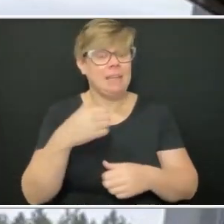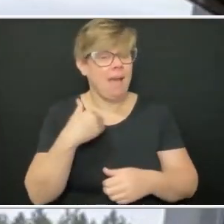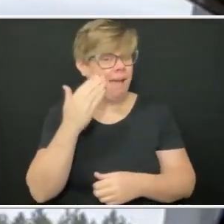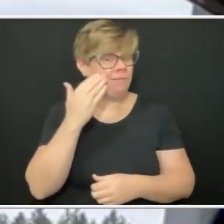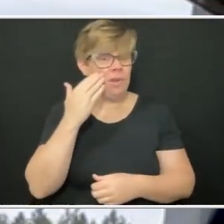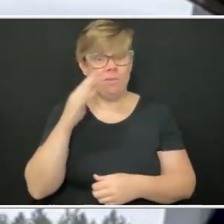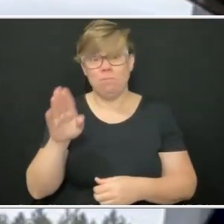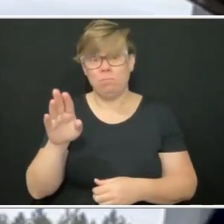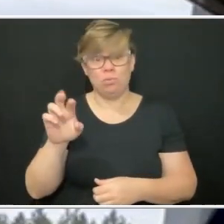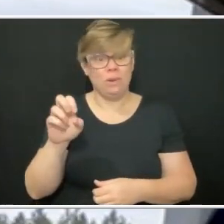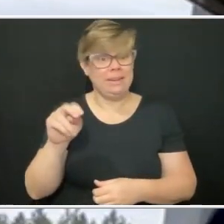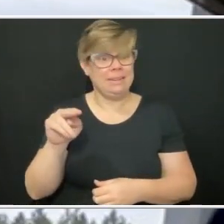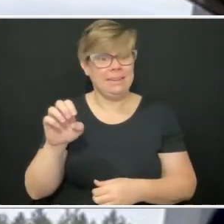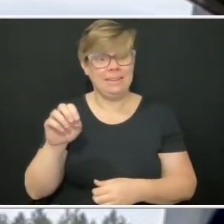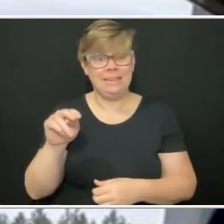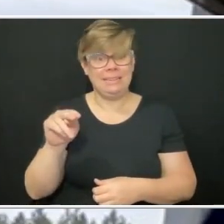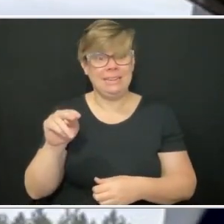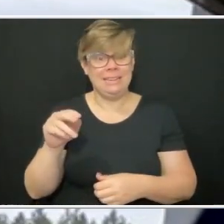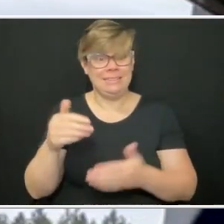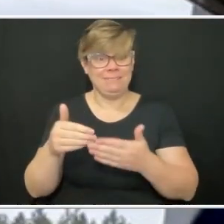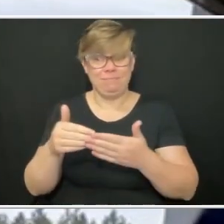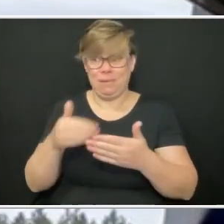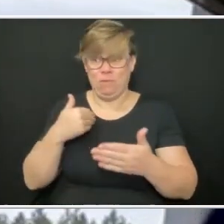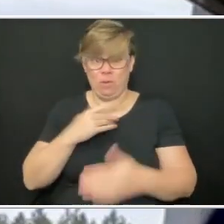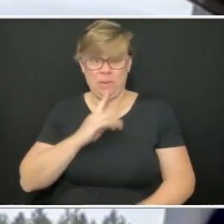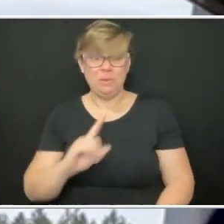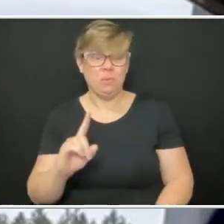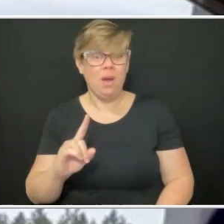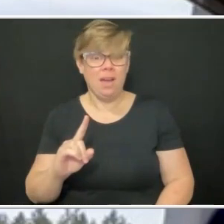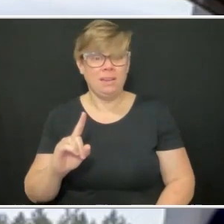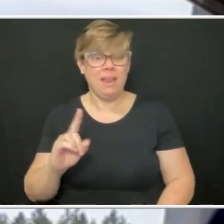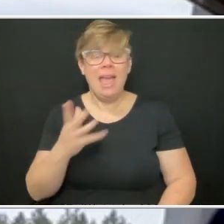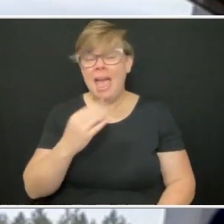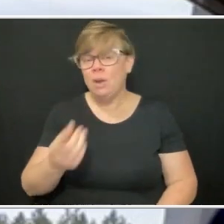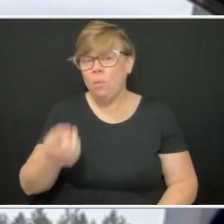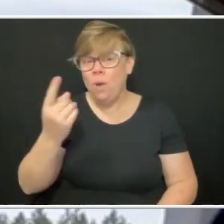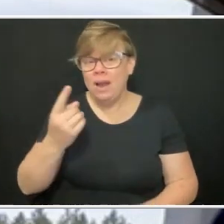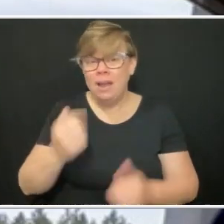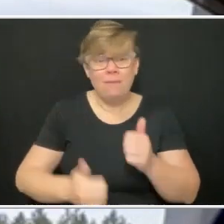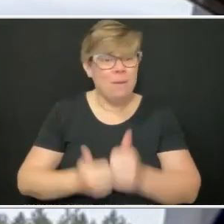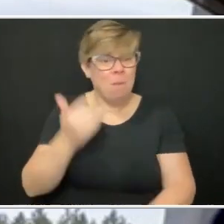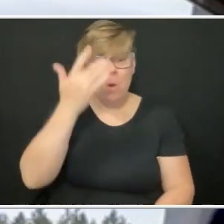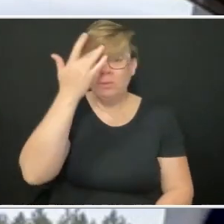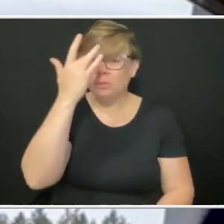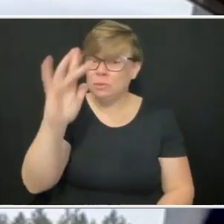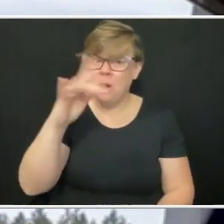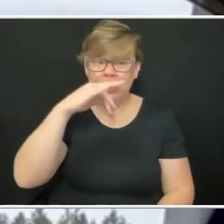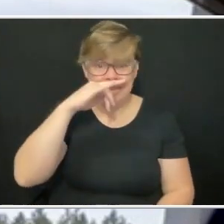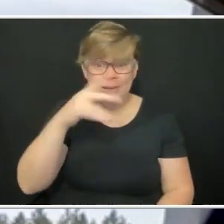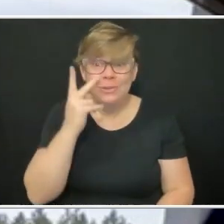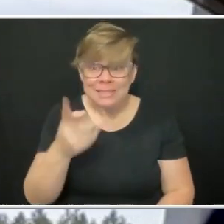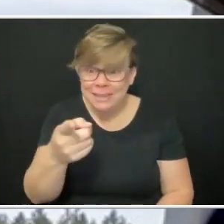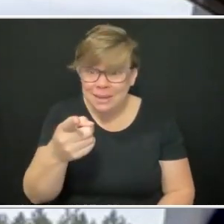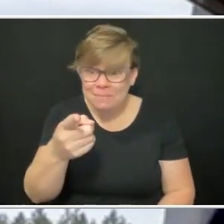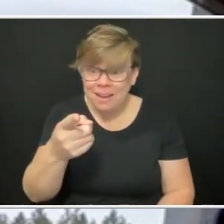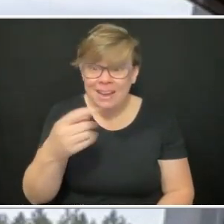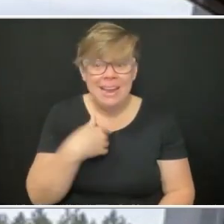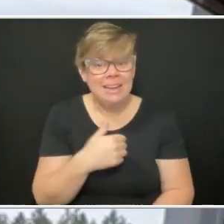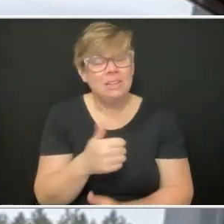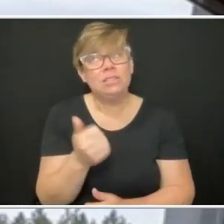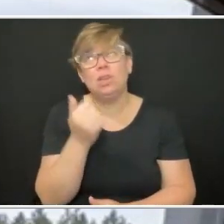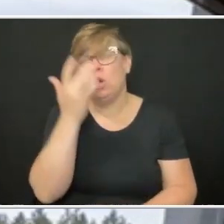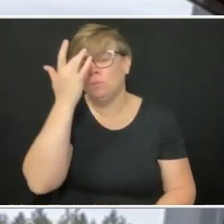Brendon probably since before he was 1 year old. And probably one of the smartest kids I see him. He's one of the smartest kids you'll